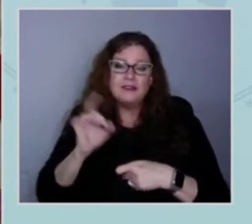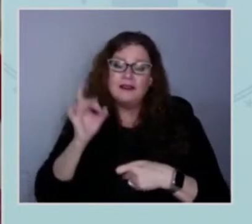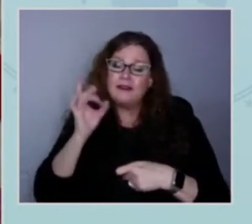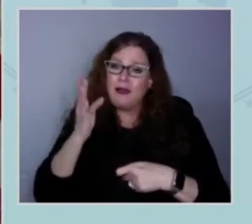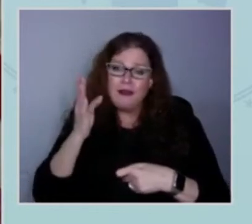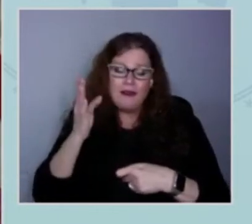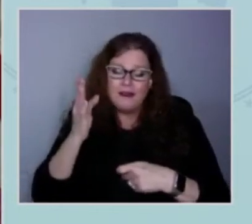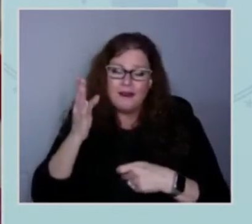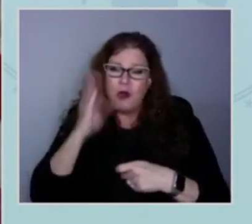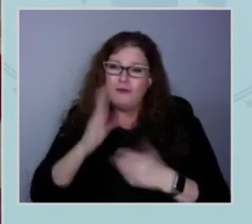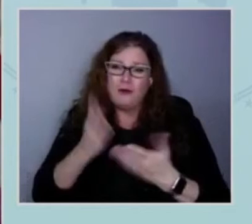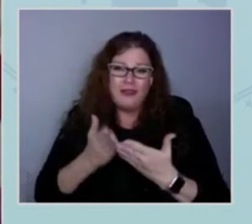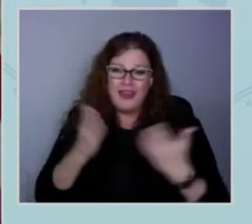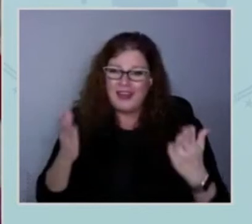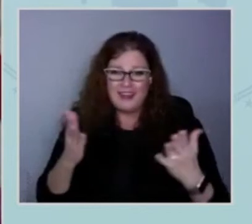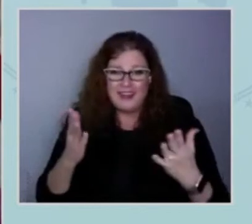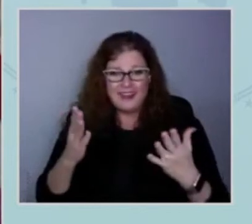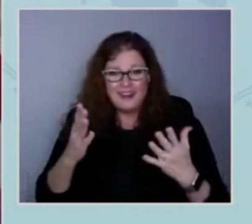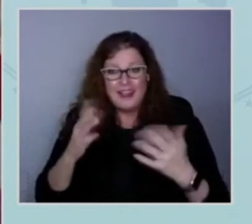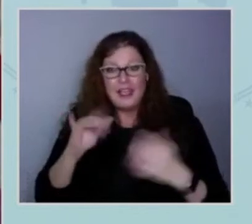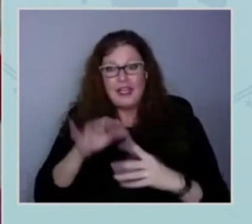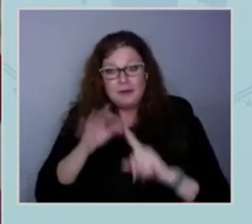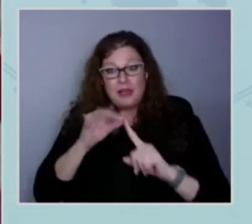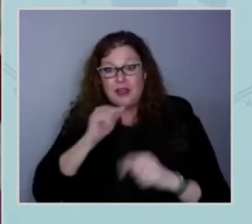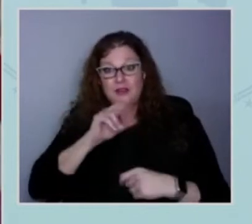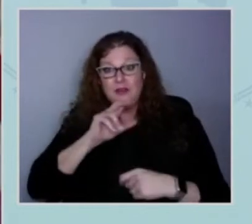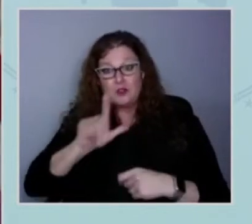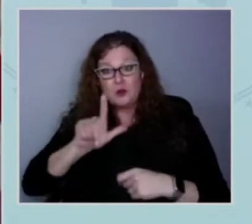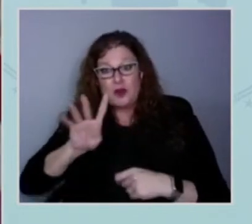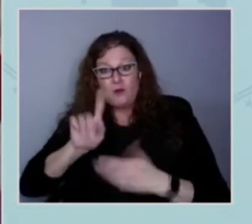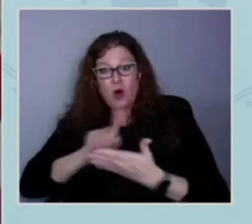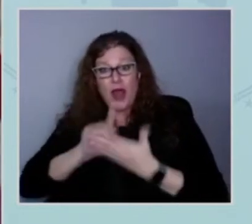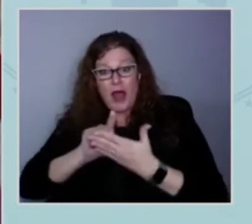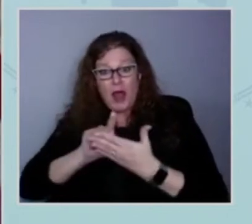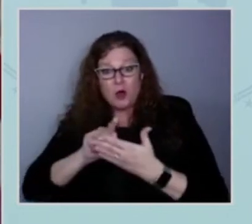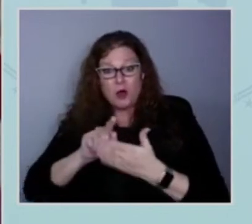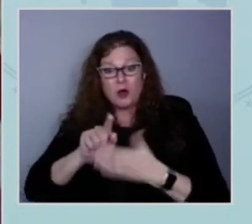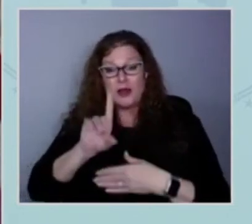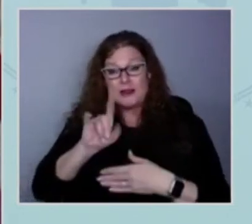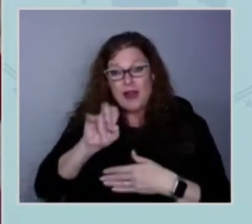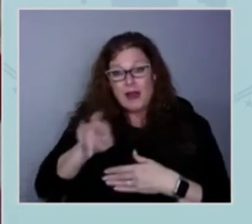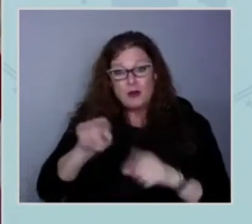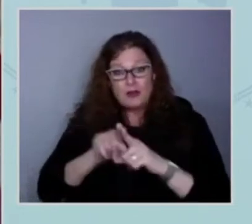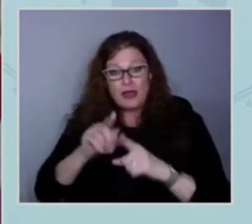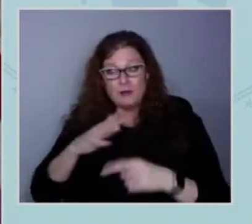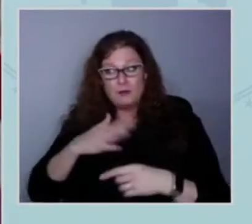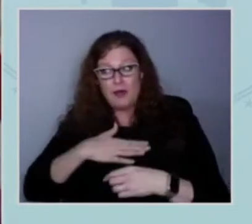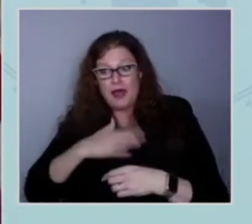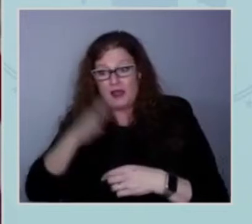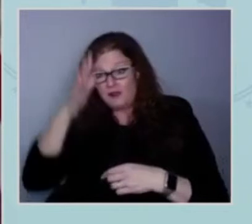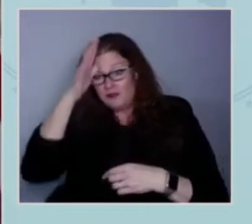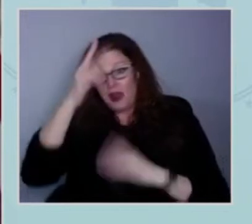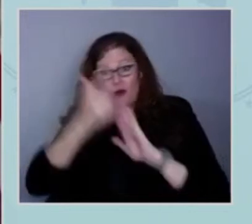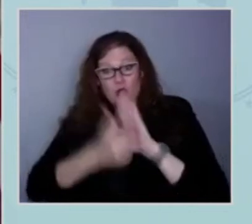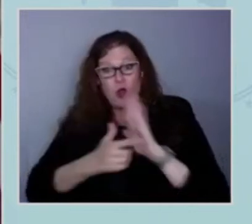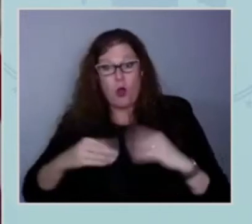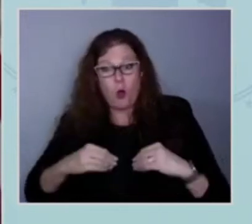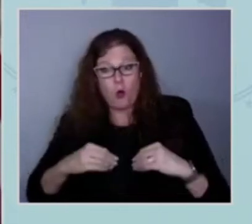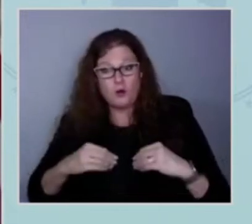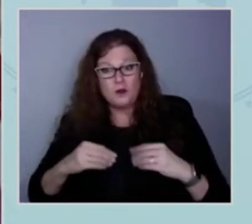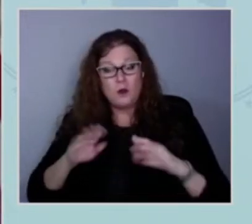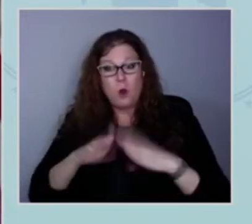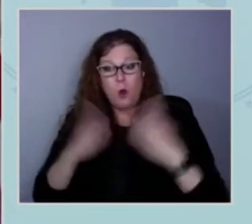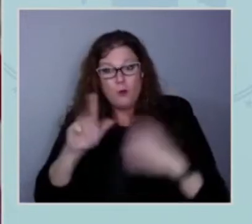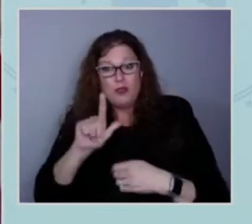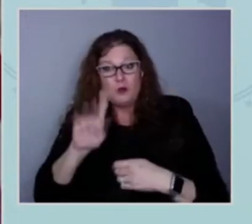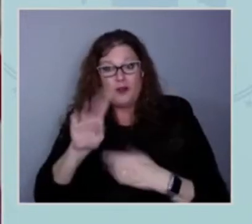guys men and women have to love it. It is a god-awful thing, especially if you have a 24-hour